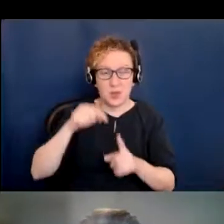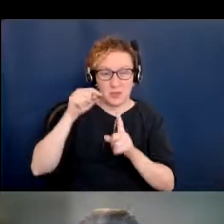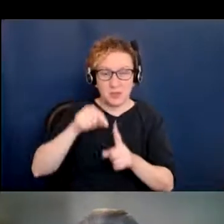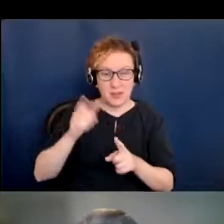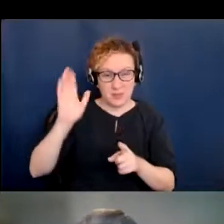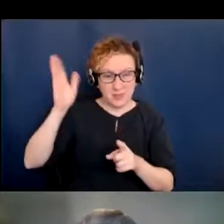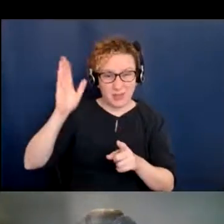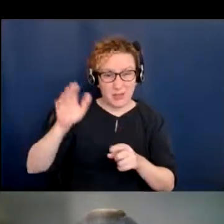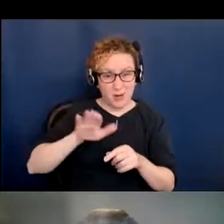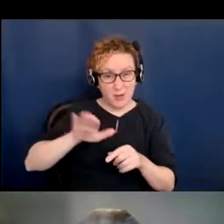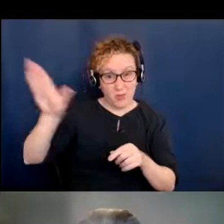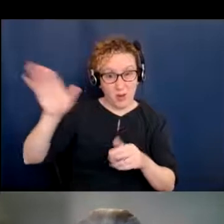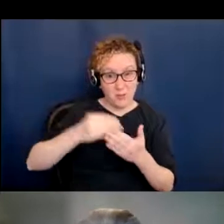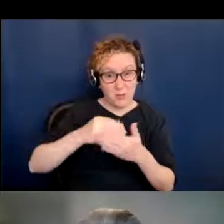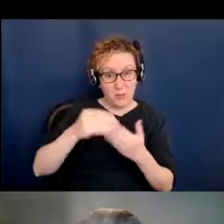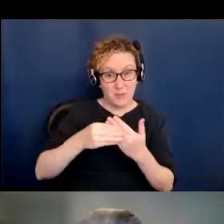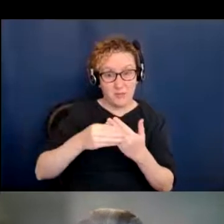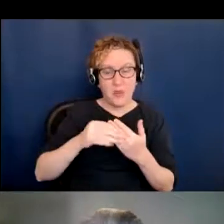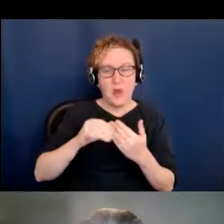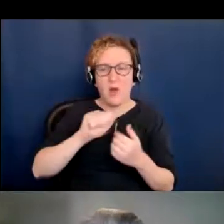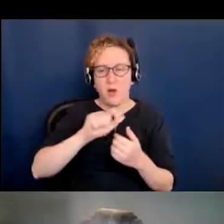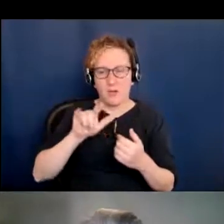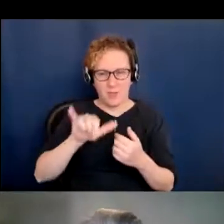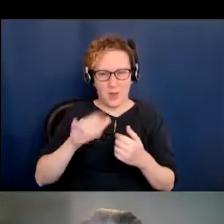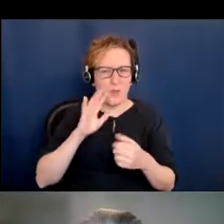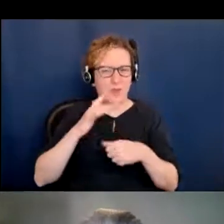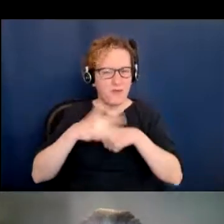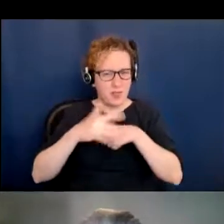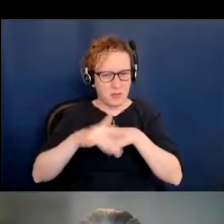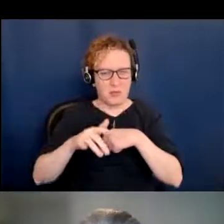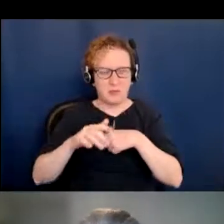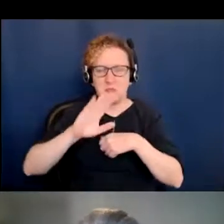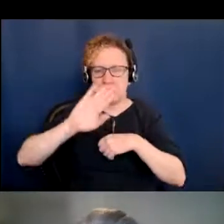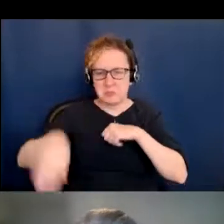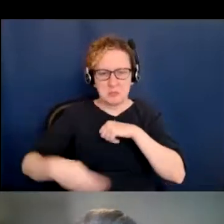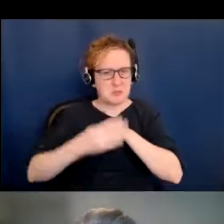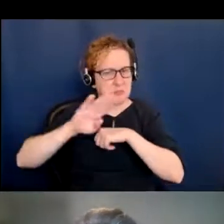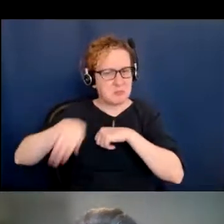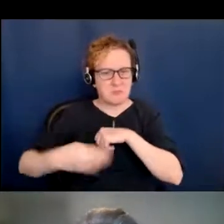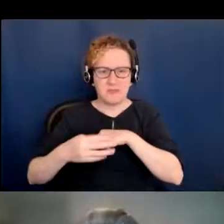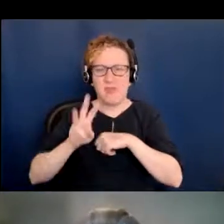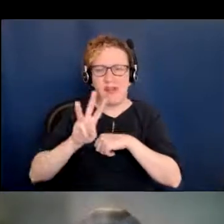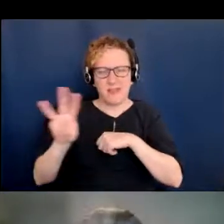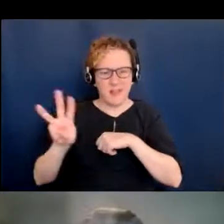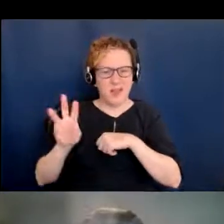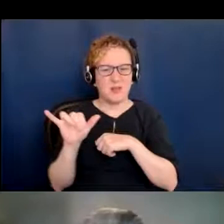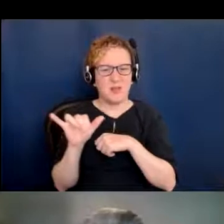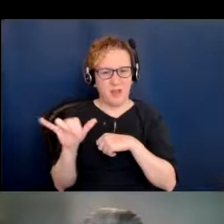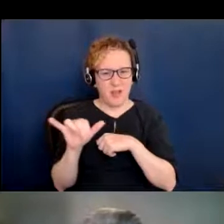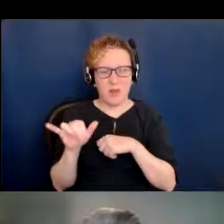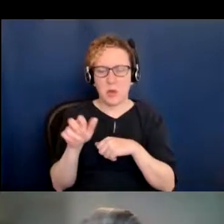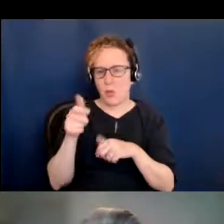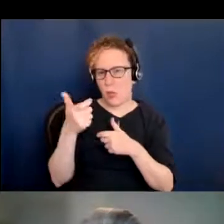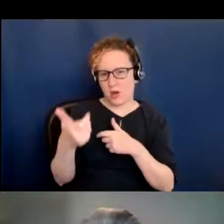those will be available on demand as well, 24/7 for our students. We're also thinking